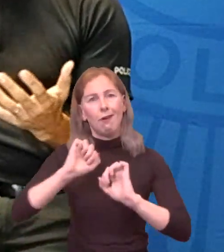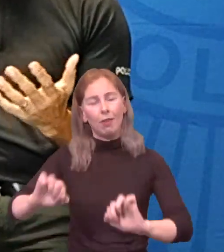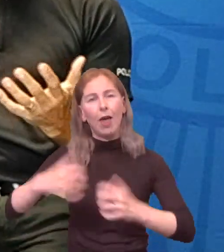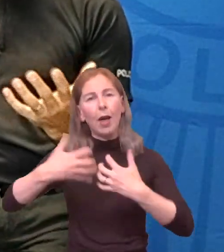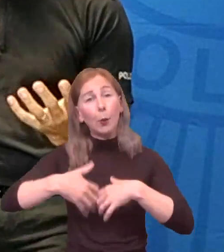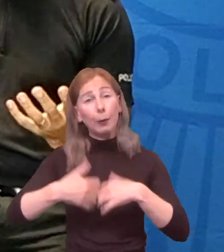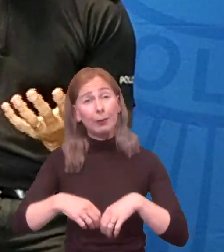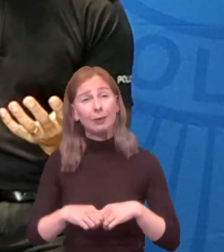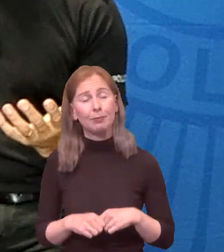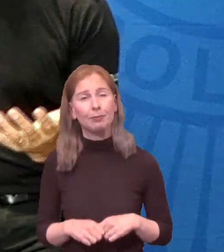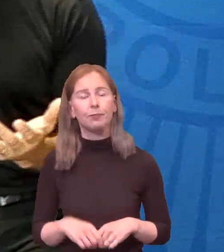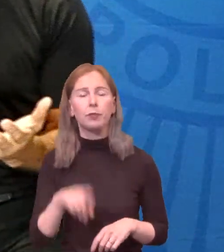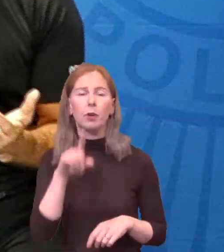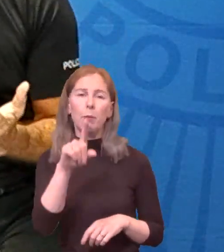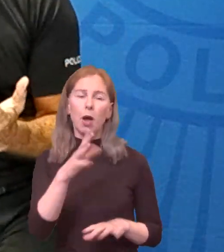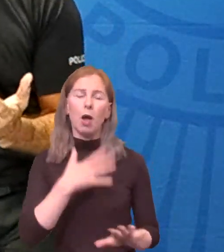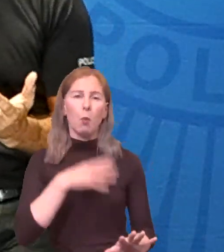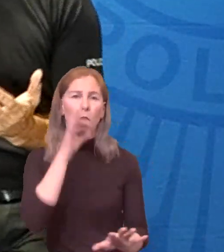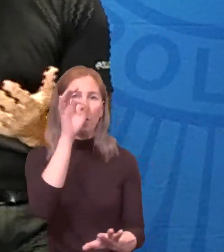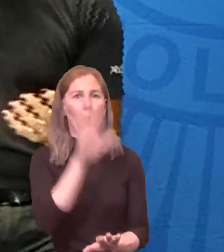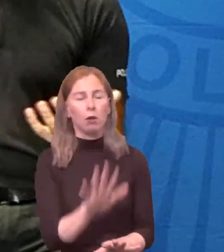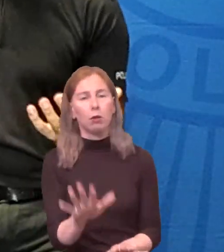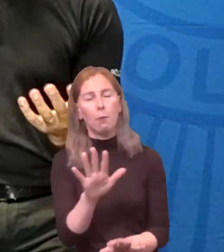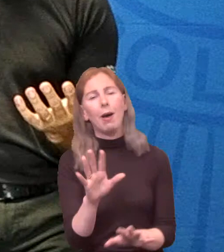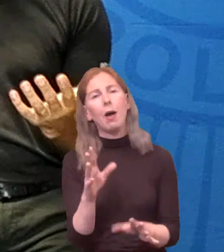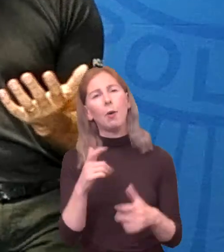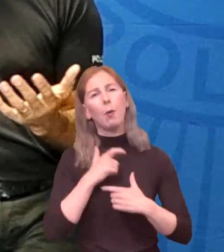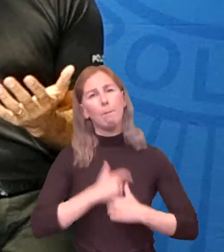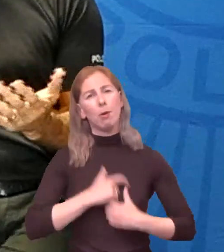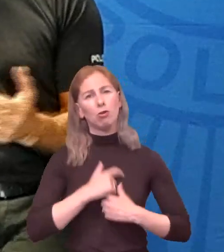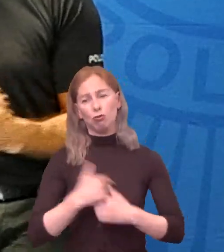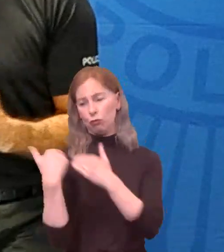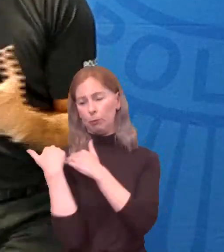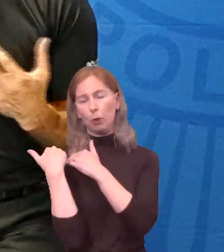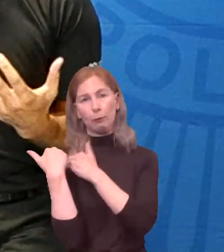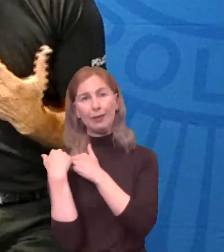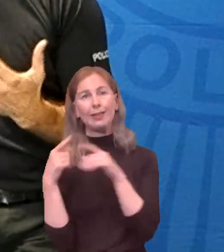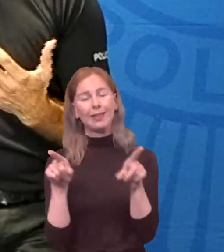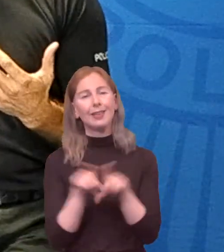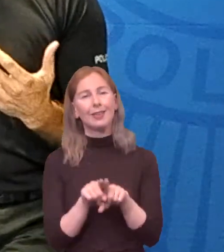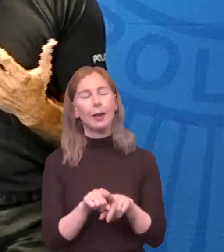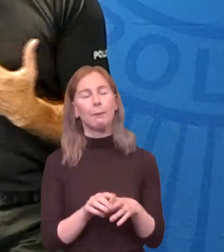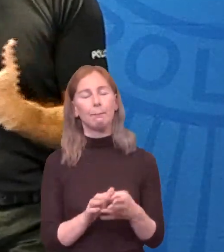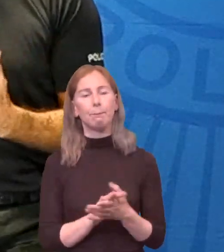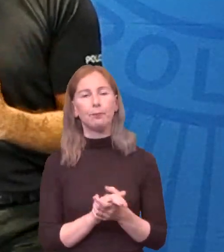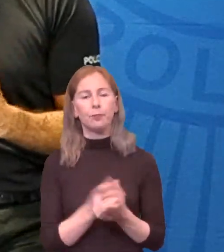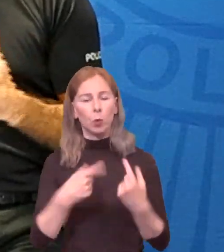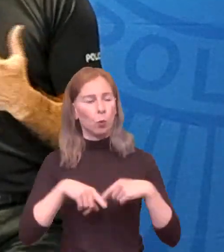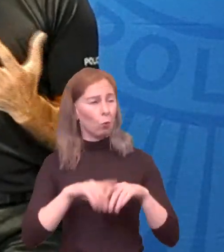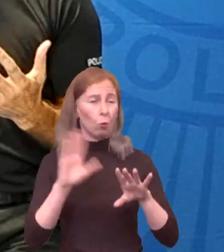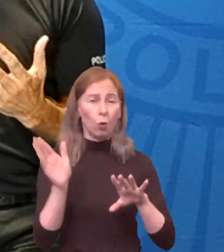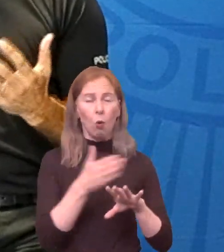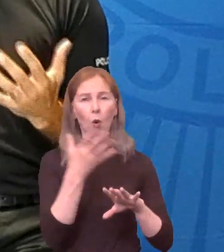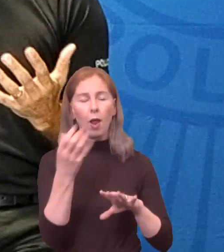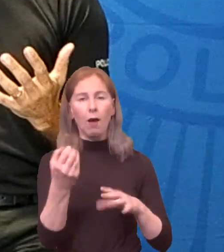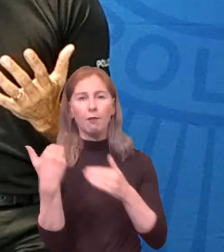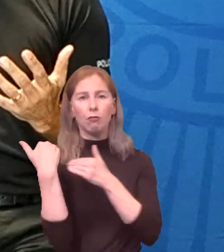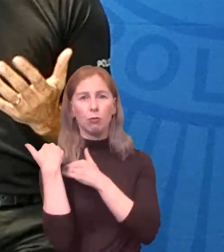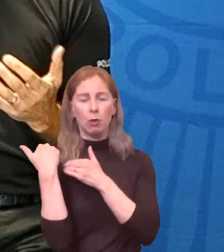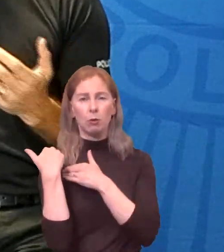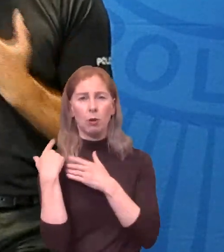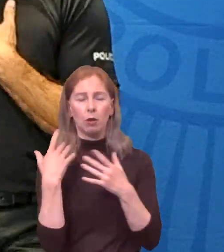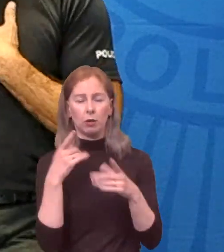is that personal responsibility that we've spoken about in other areas. We've all got responsibility to protect what we